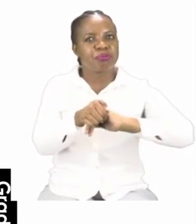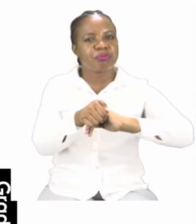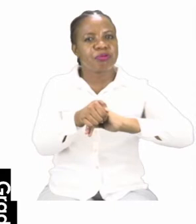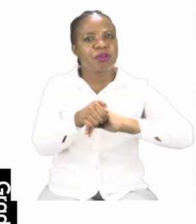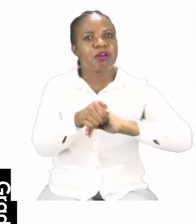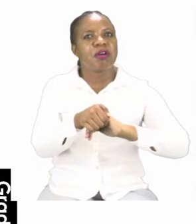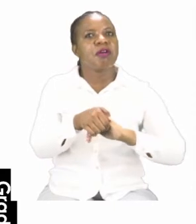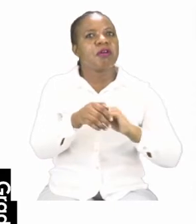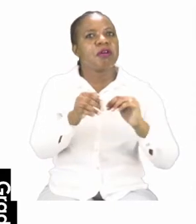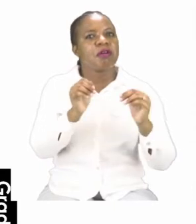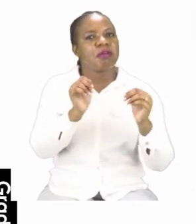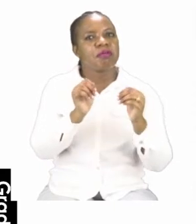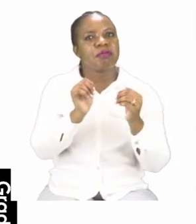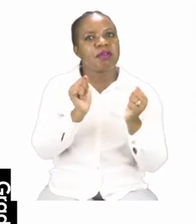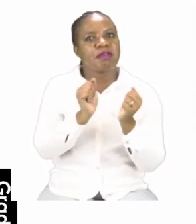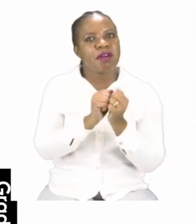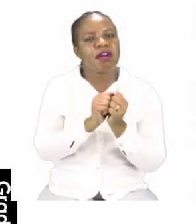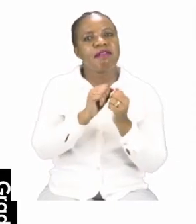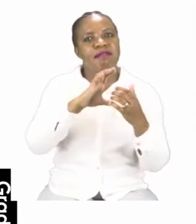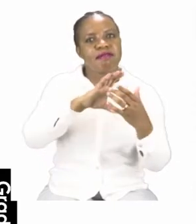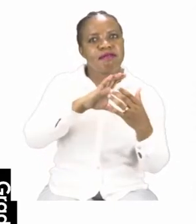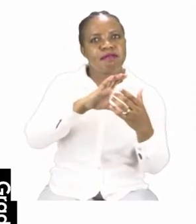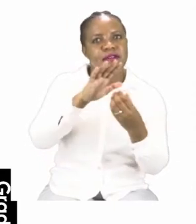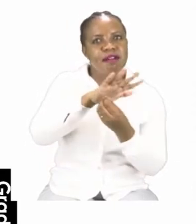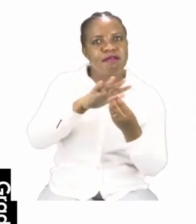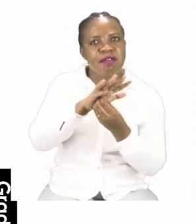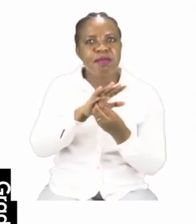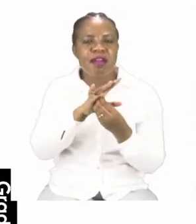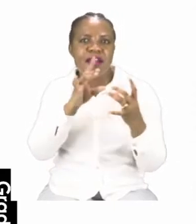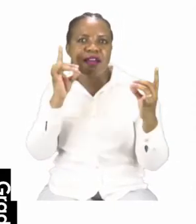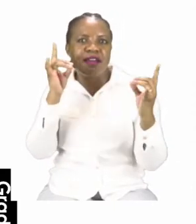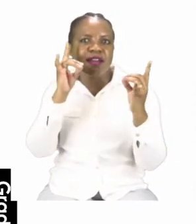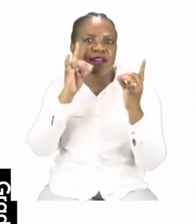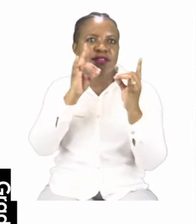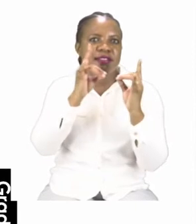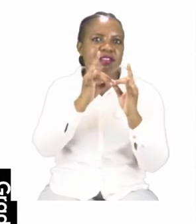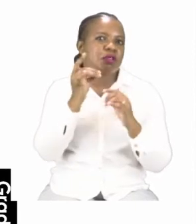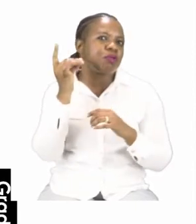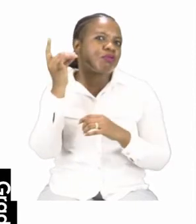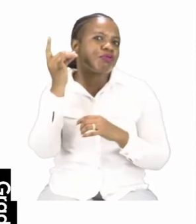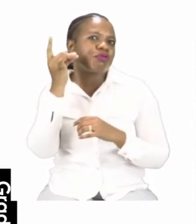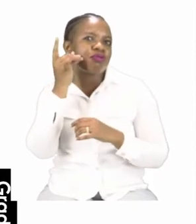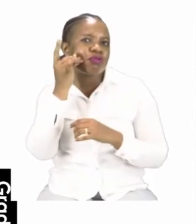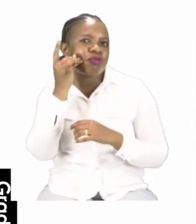cheek? Shake hands and kiss, kiss, kiss.